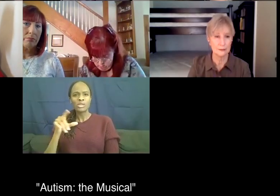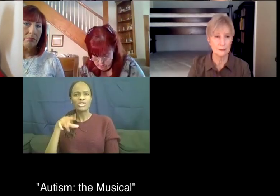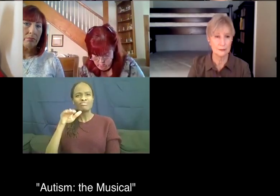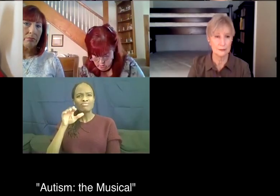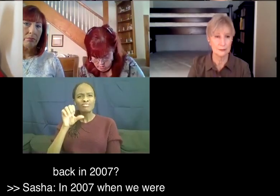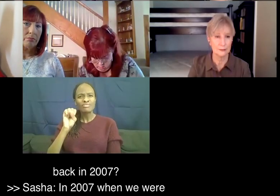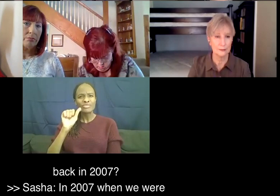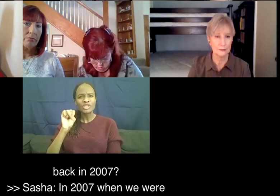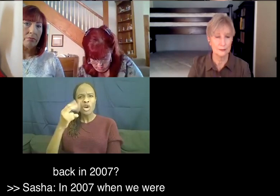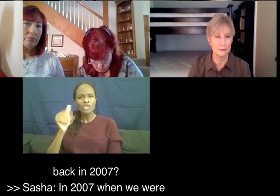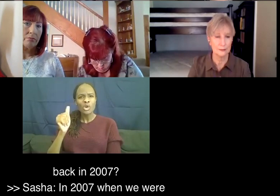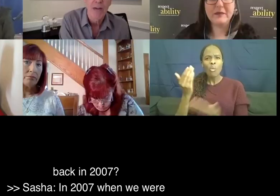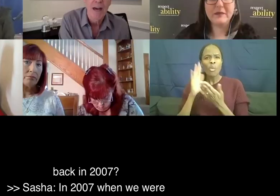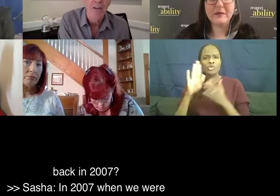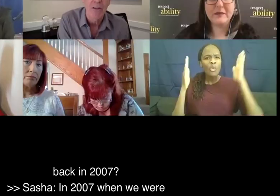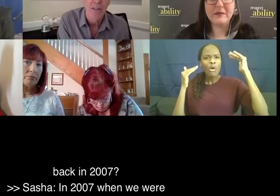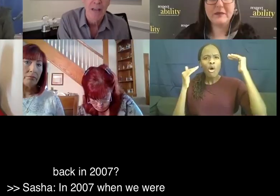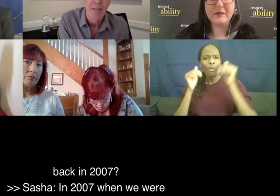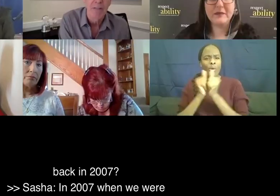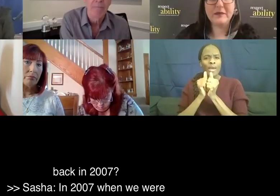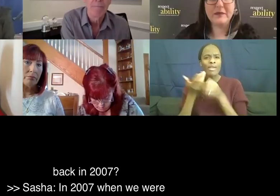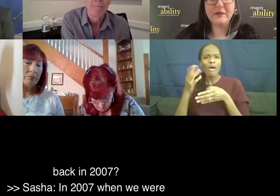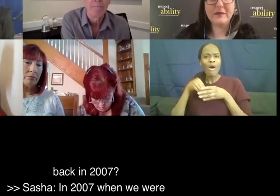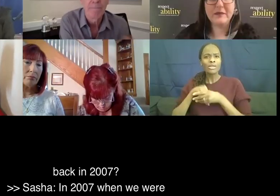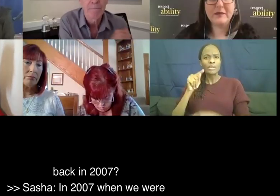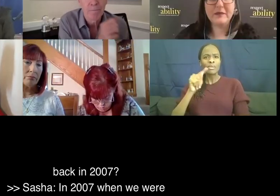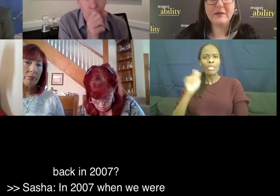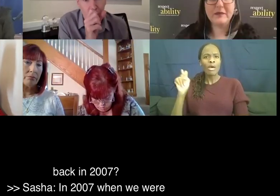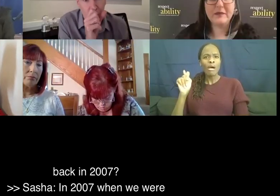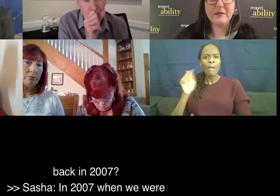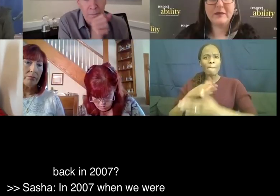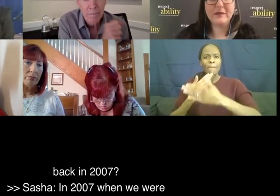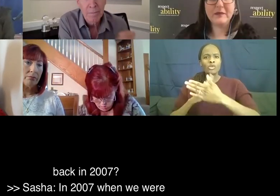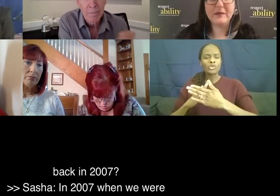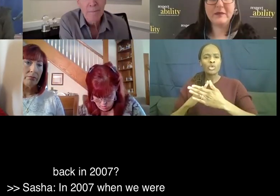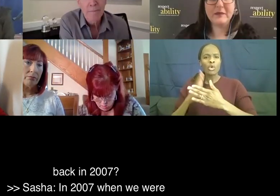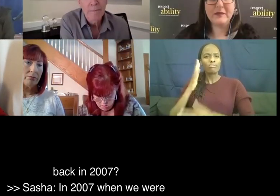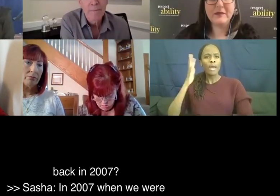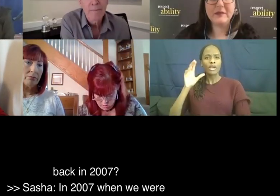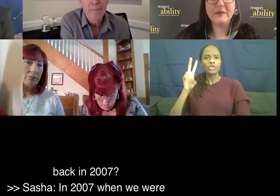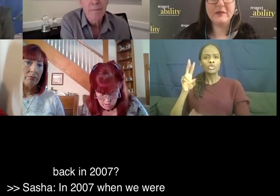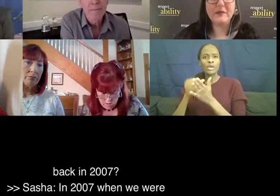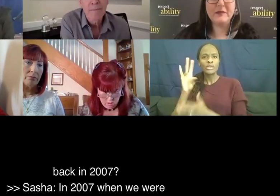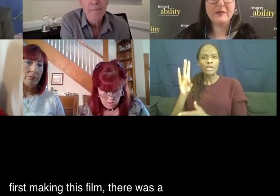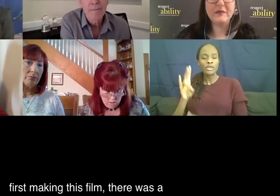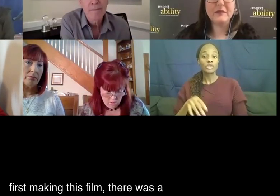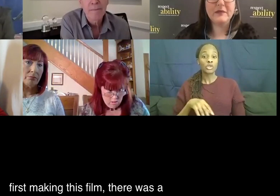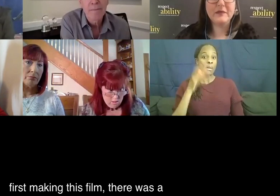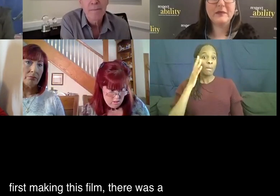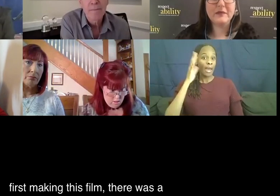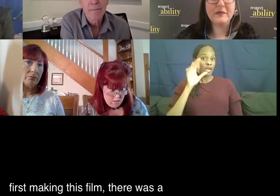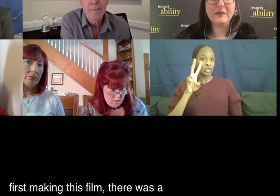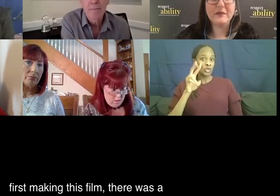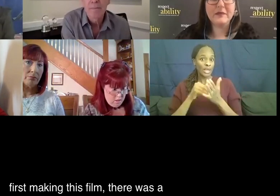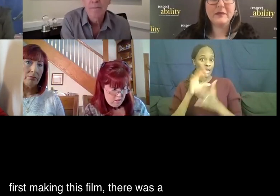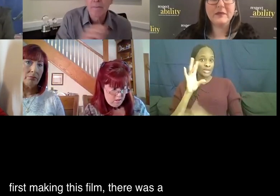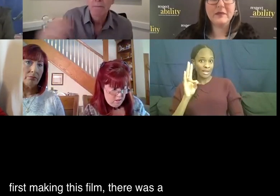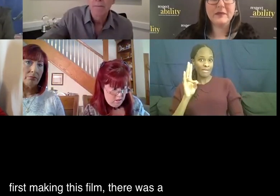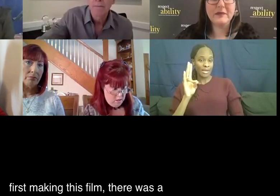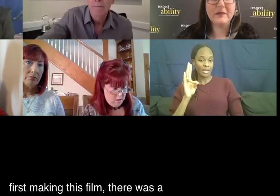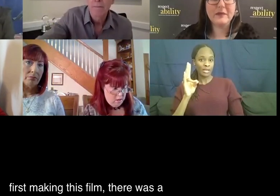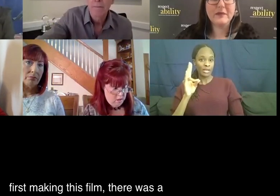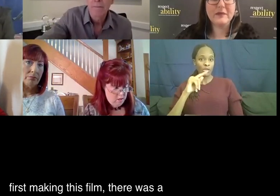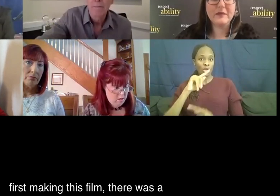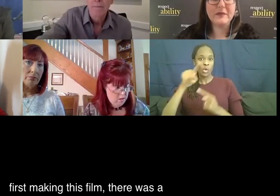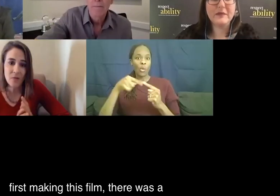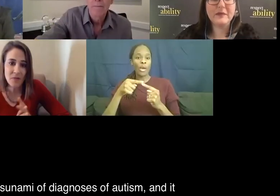Autism the Musical, back in 2007? In 2007, when we were first making this